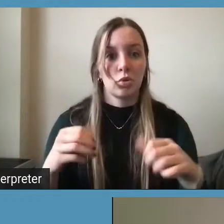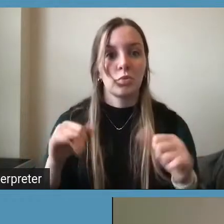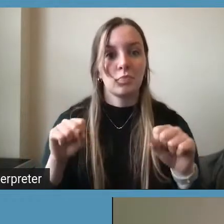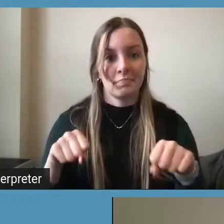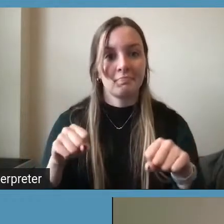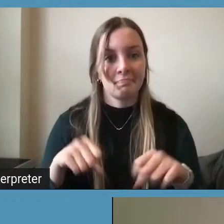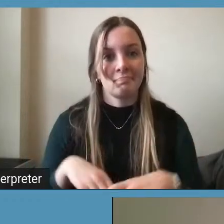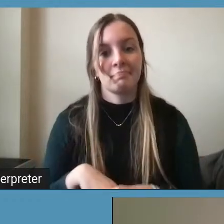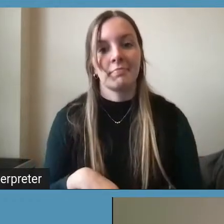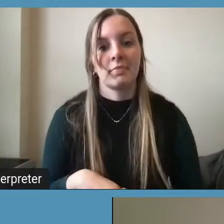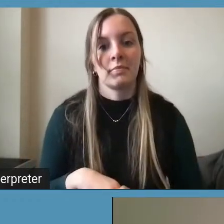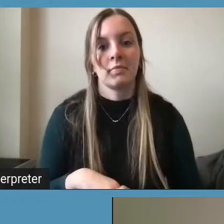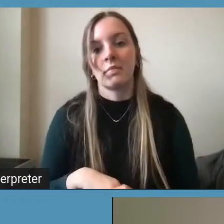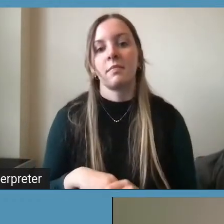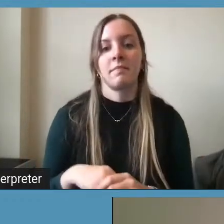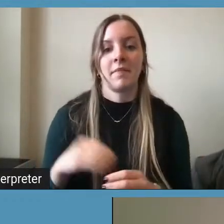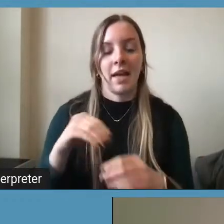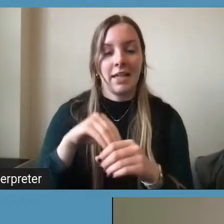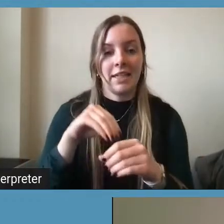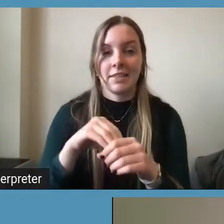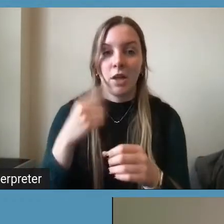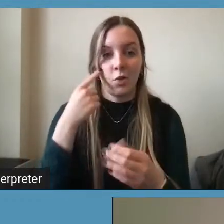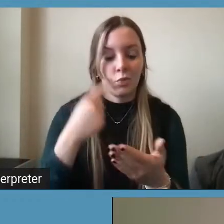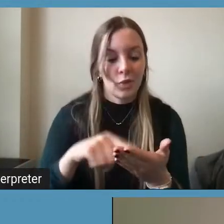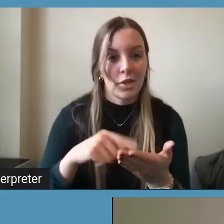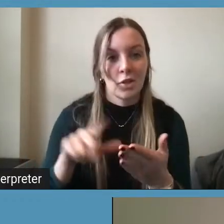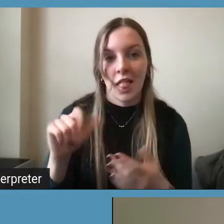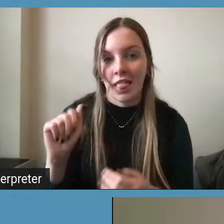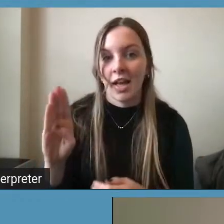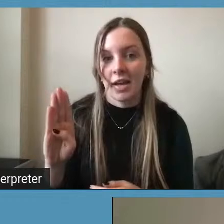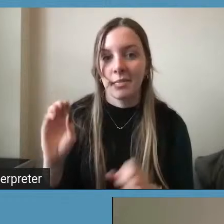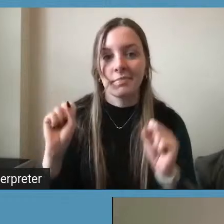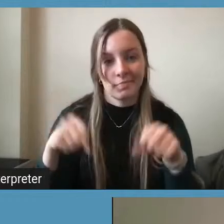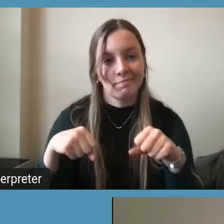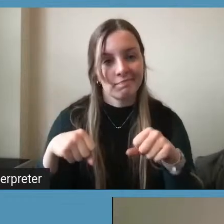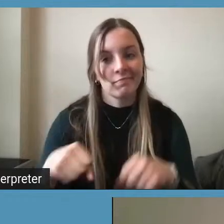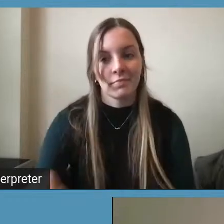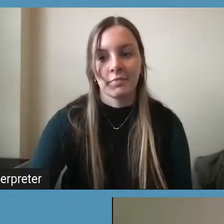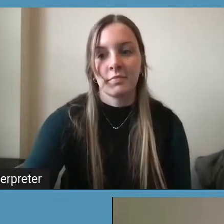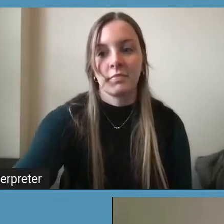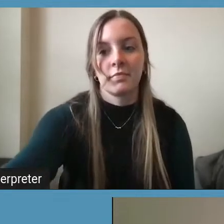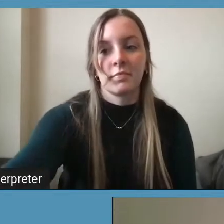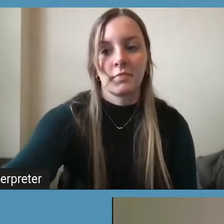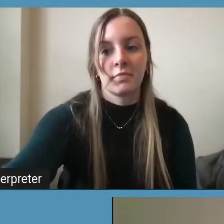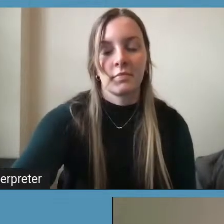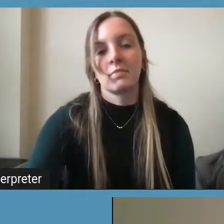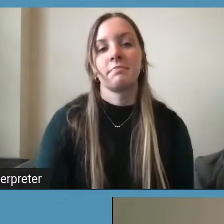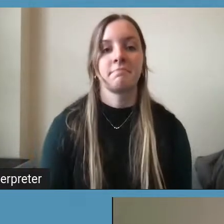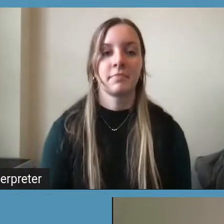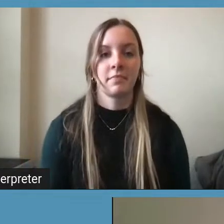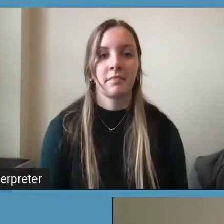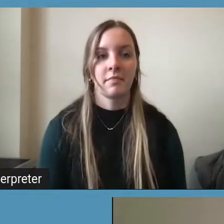all the time. So just to set the stage for a couple things looking back in time,